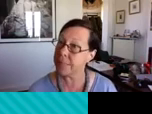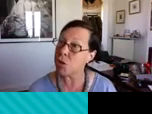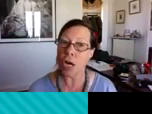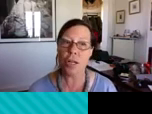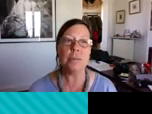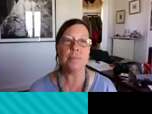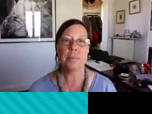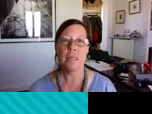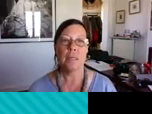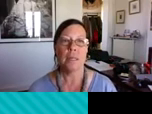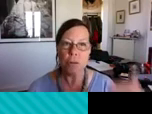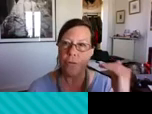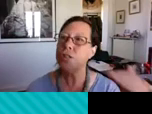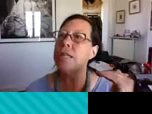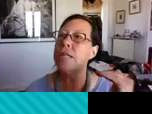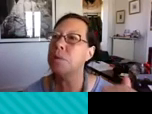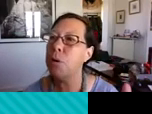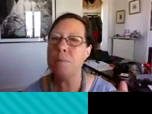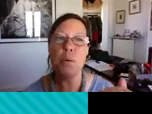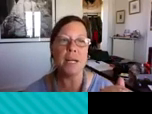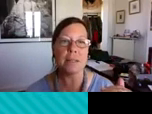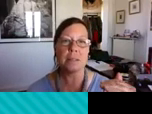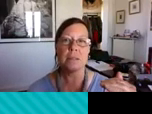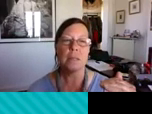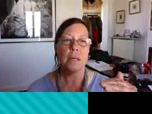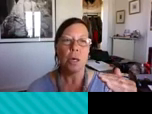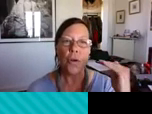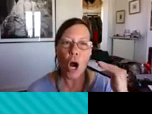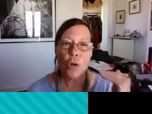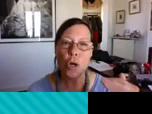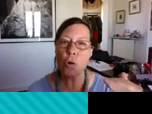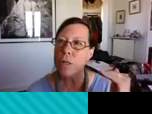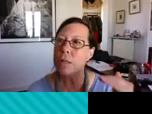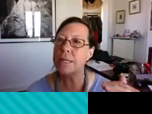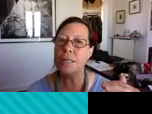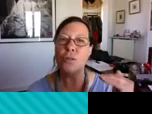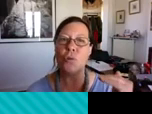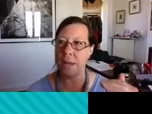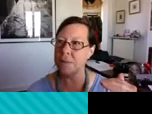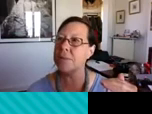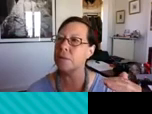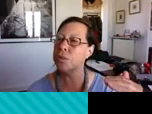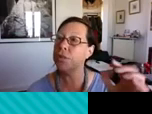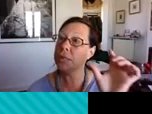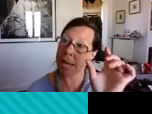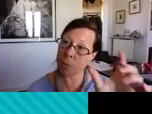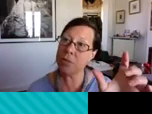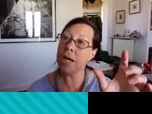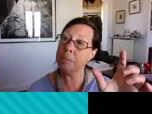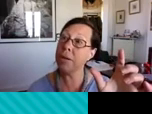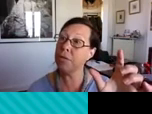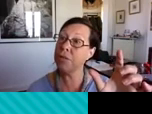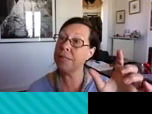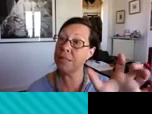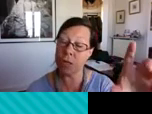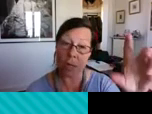in such an article. The first and the most important point, there are no clinical trials, which is, as we talked